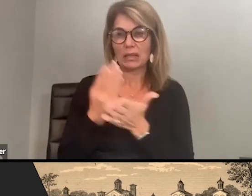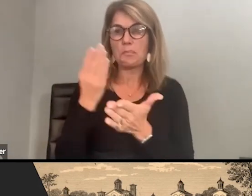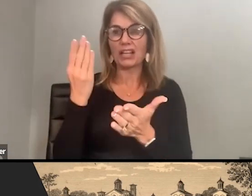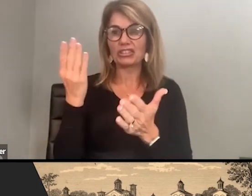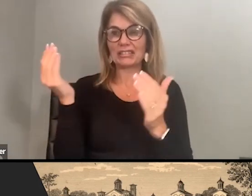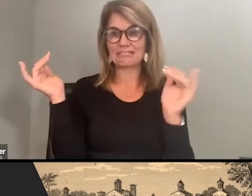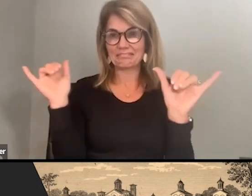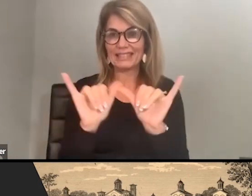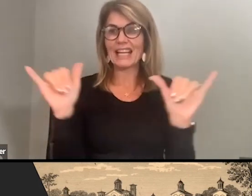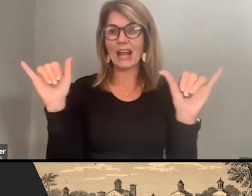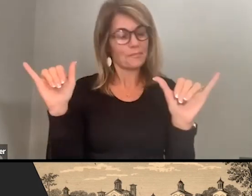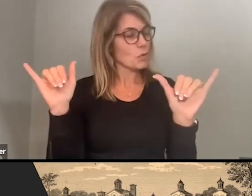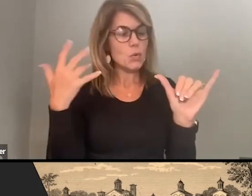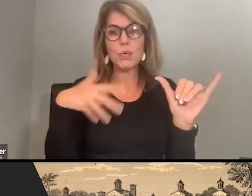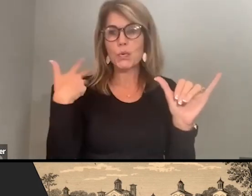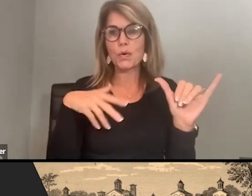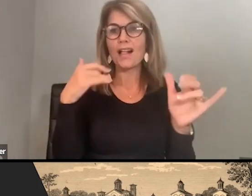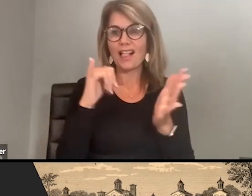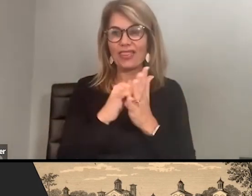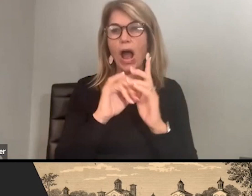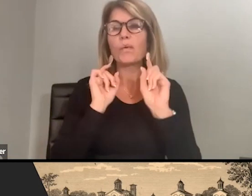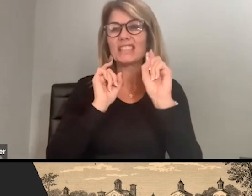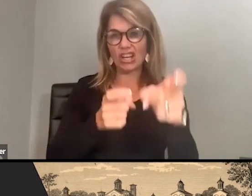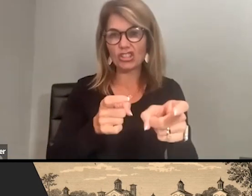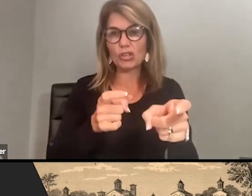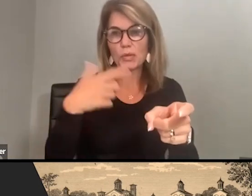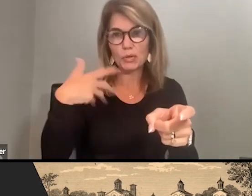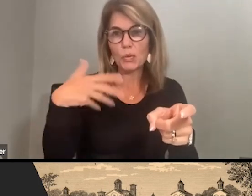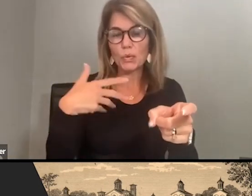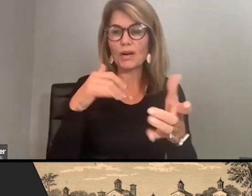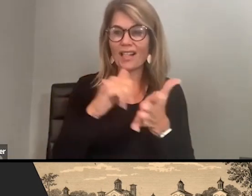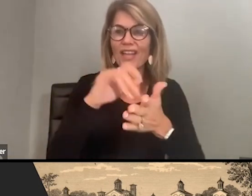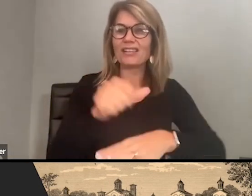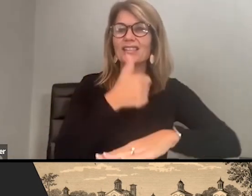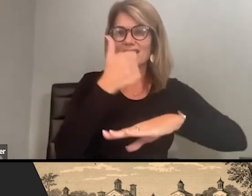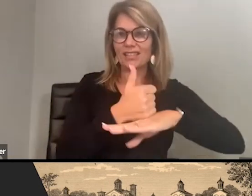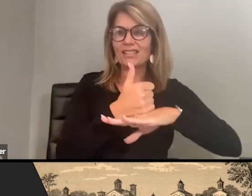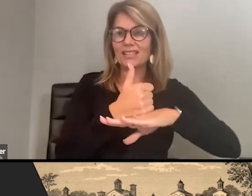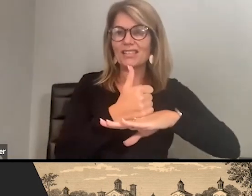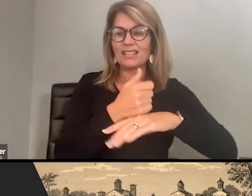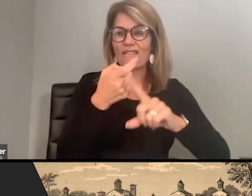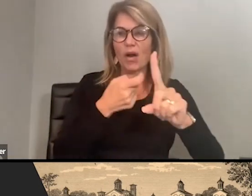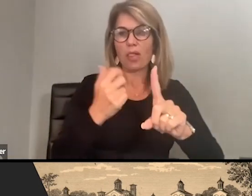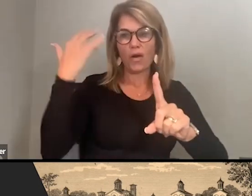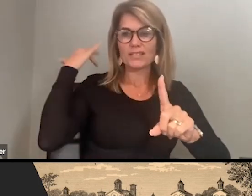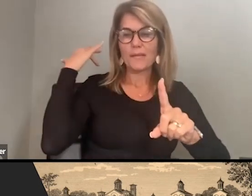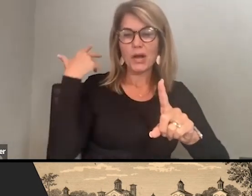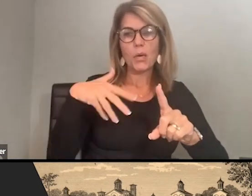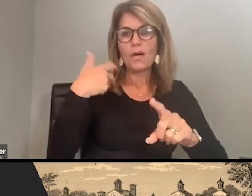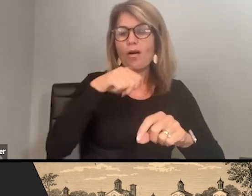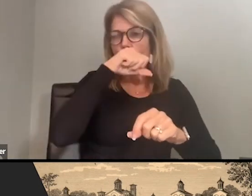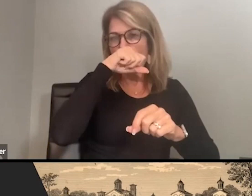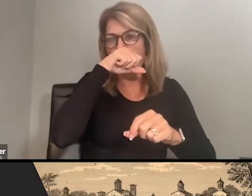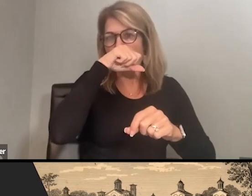was a landmark contribution to the startup of community mental health centers in the United States. That being